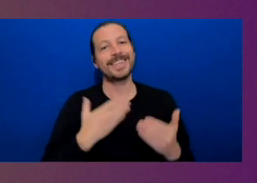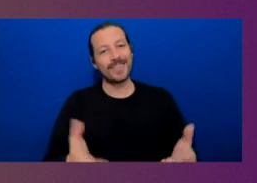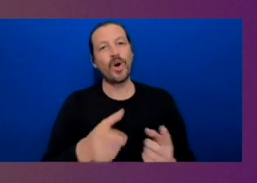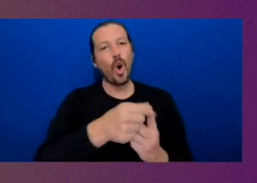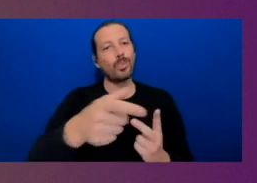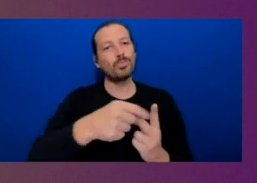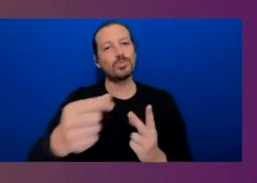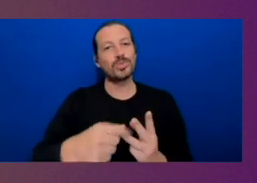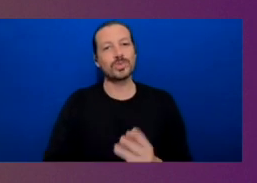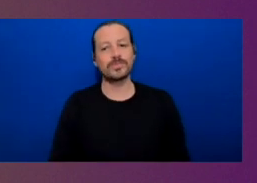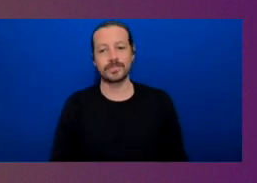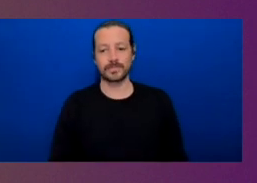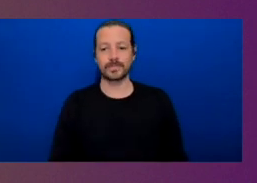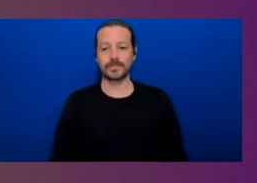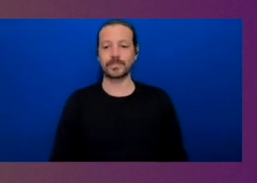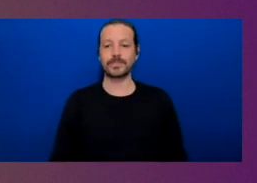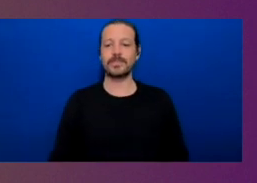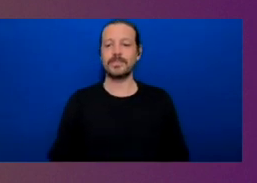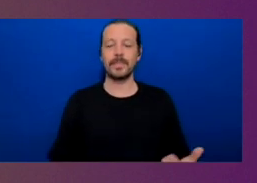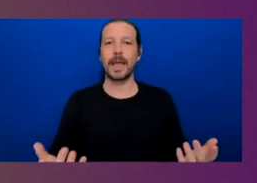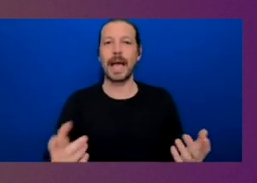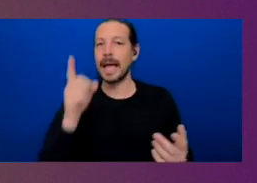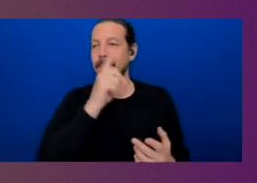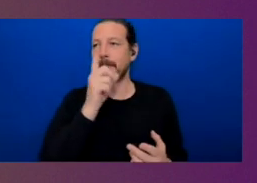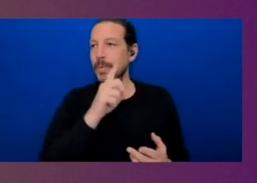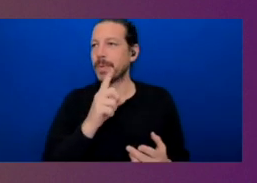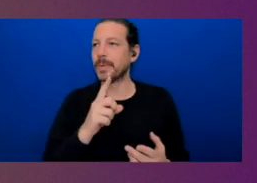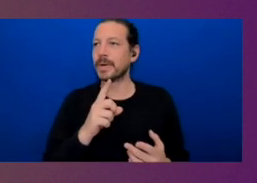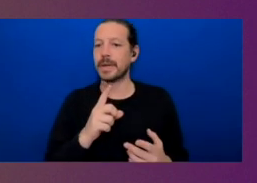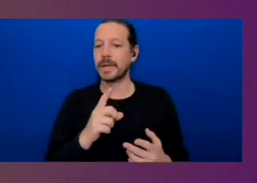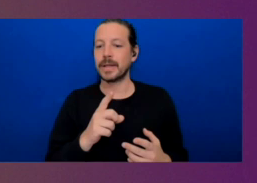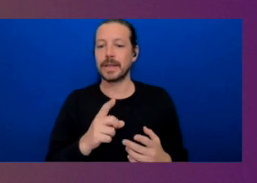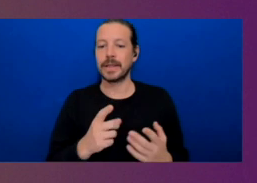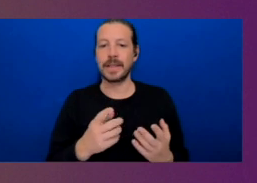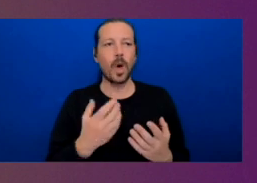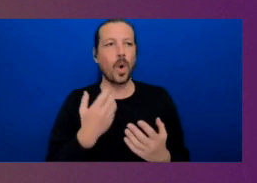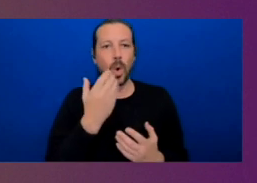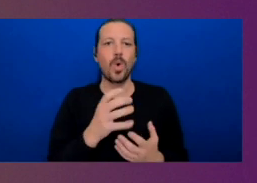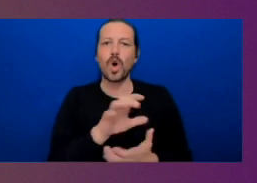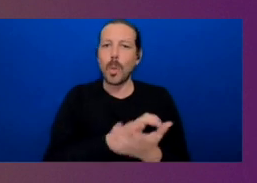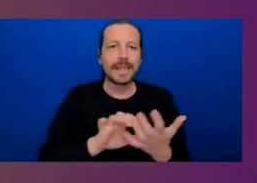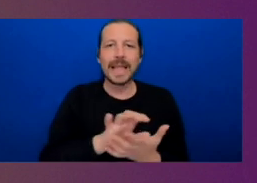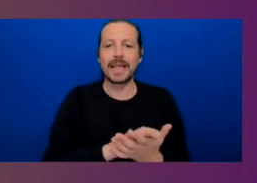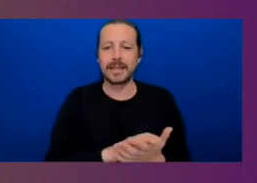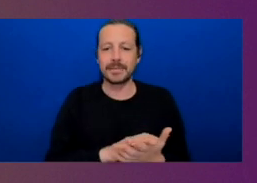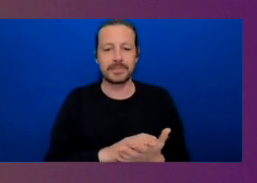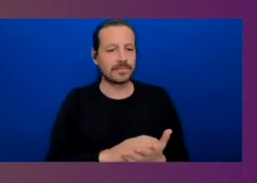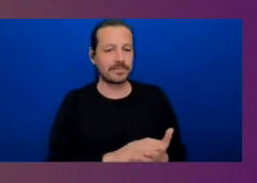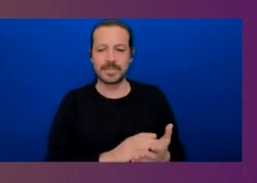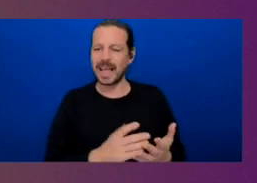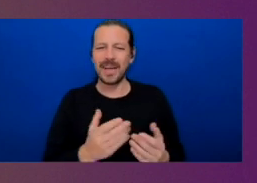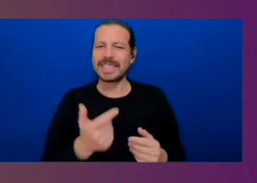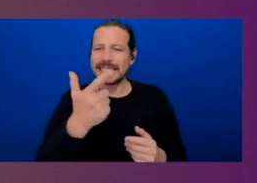everyone is, I used to say people are hard. Everyone is a complicated human being. Christine said there was like 7 billion